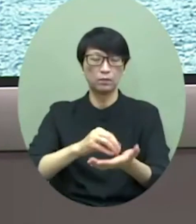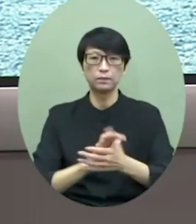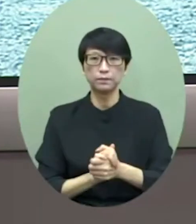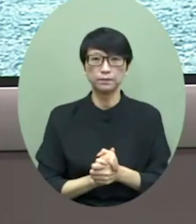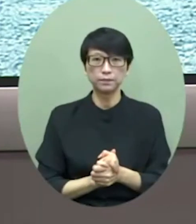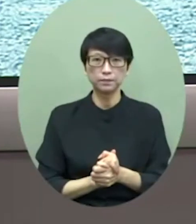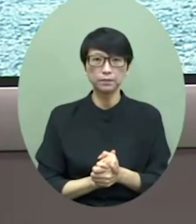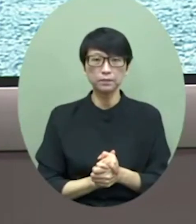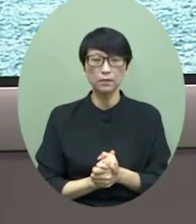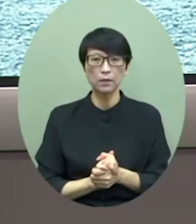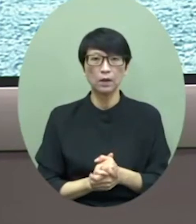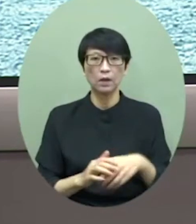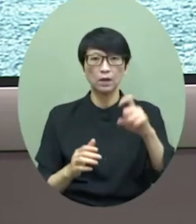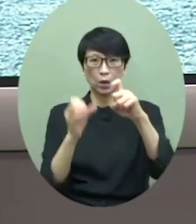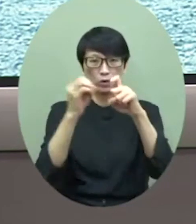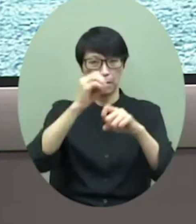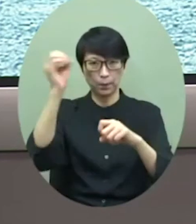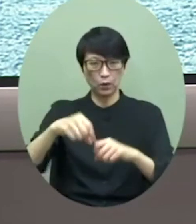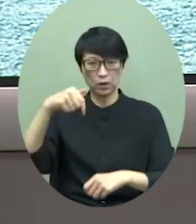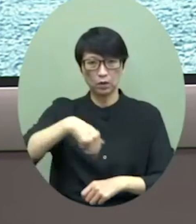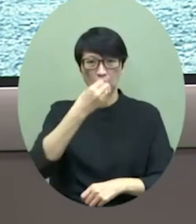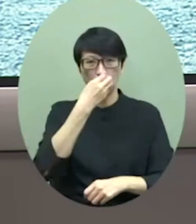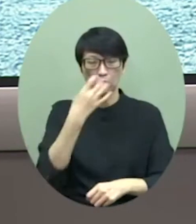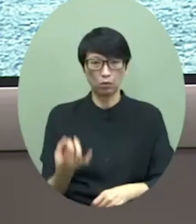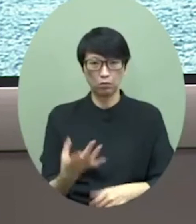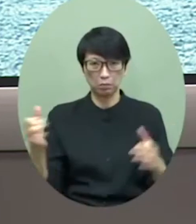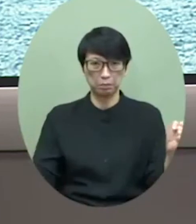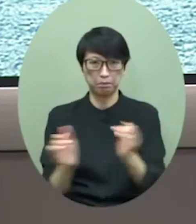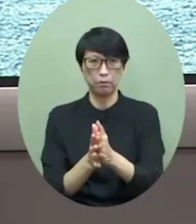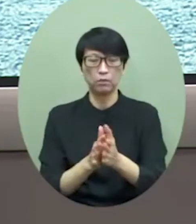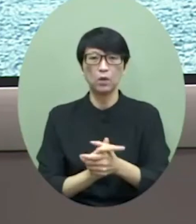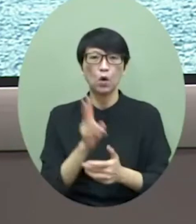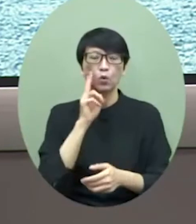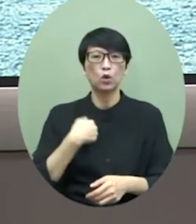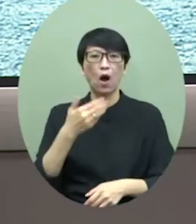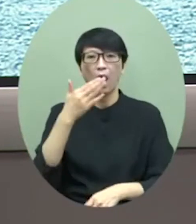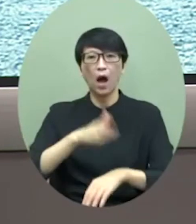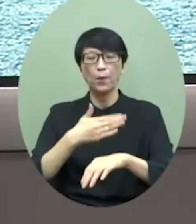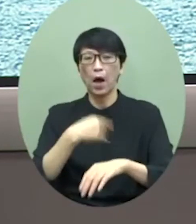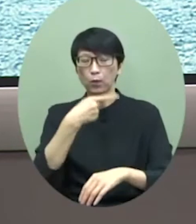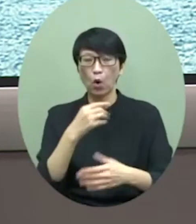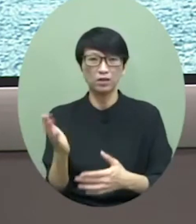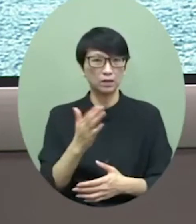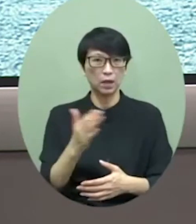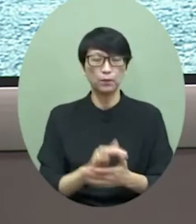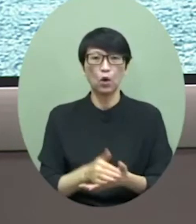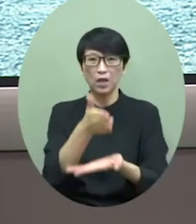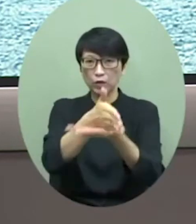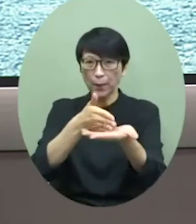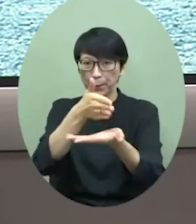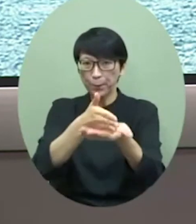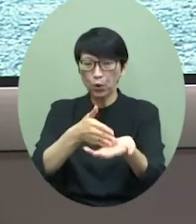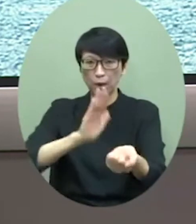recently seen a single-day high of 149 cases. 90% of these cases involved local